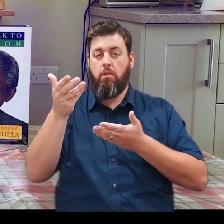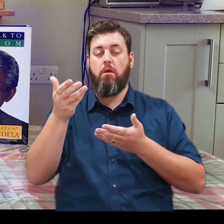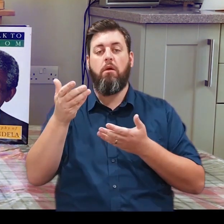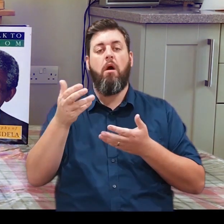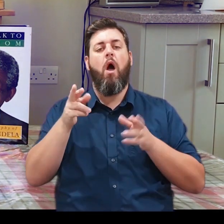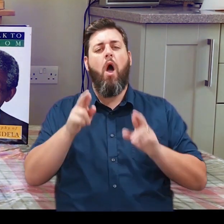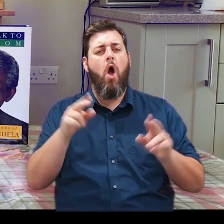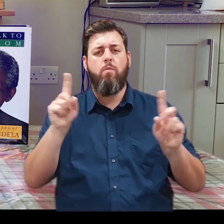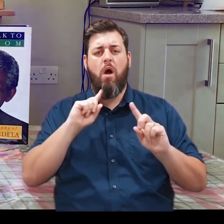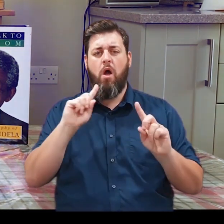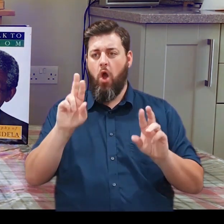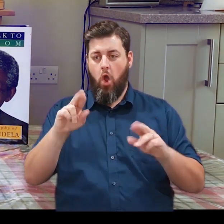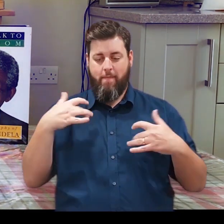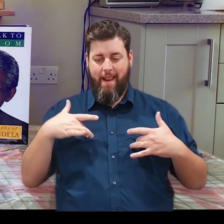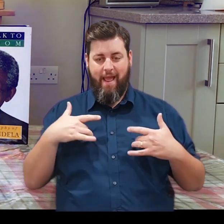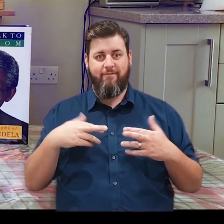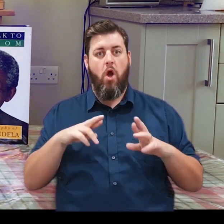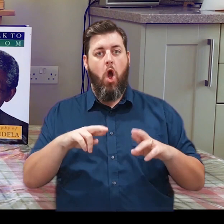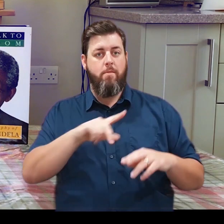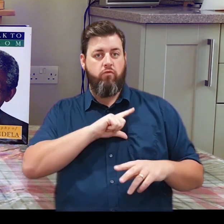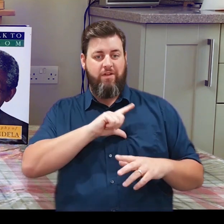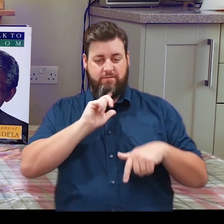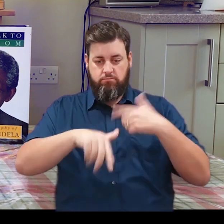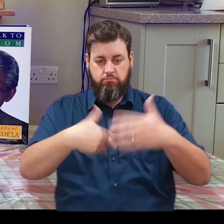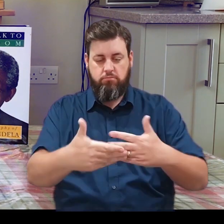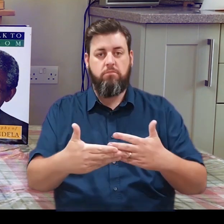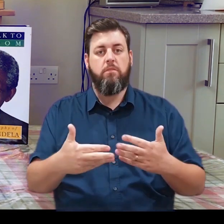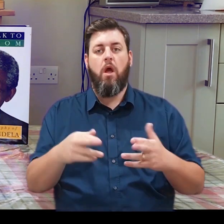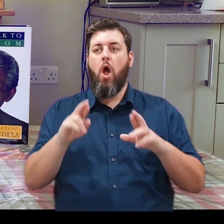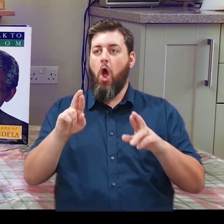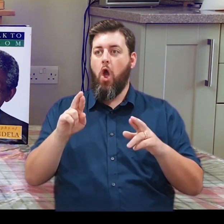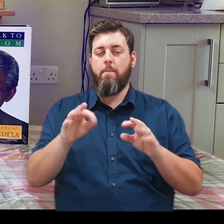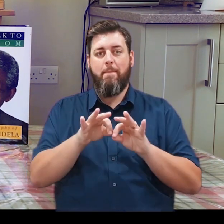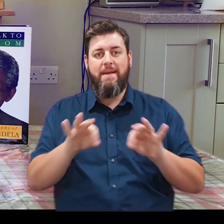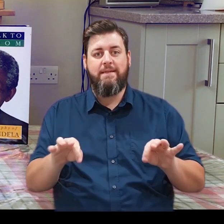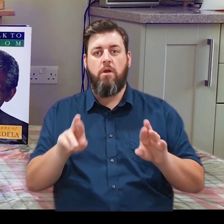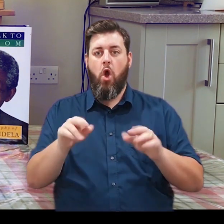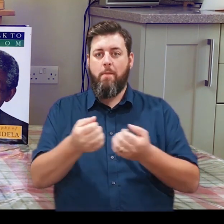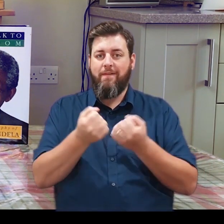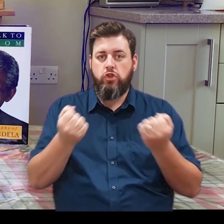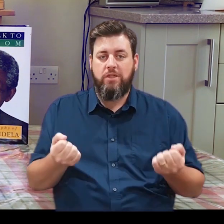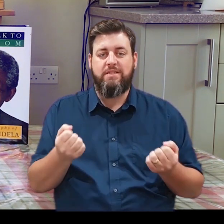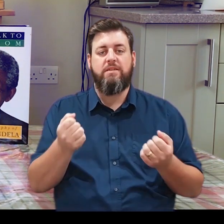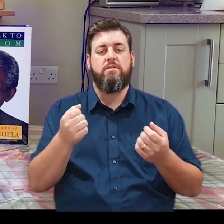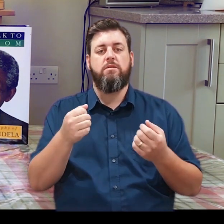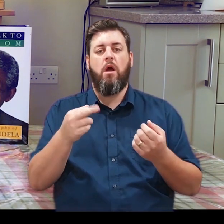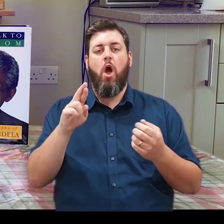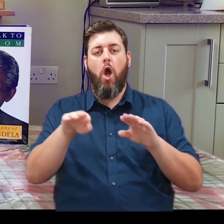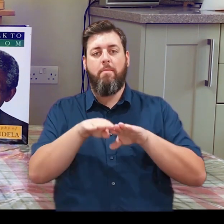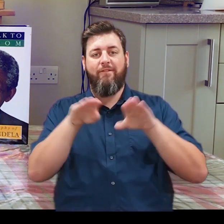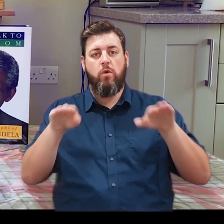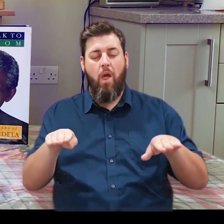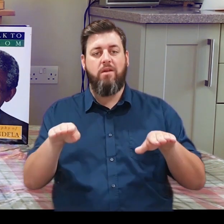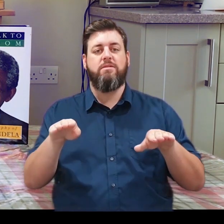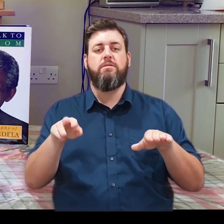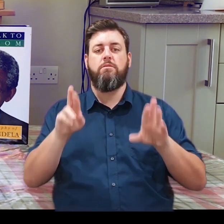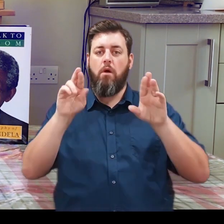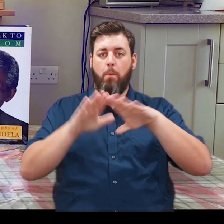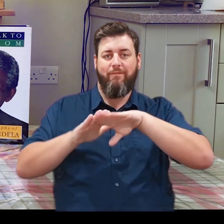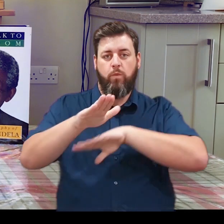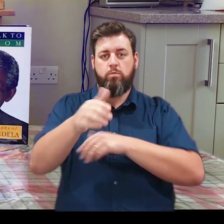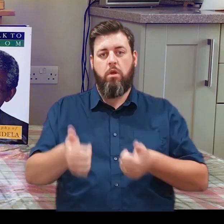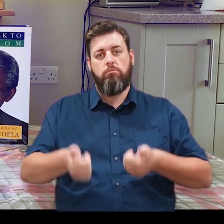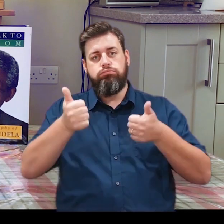hope of life, hope of purpose, hope of peace, hope of justice, equality, and a good future.